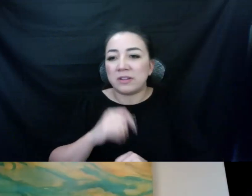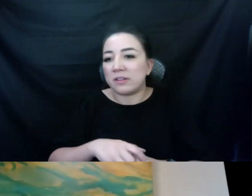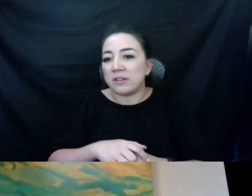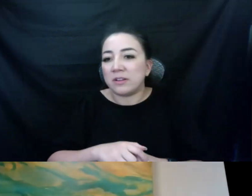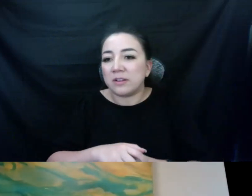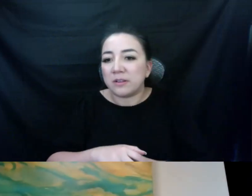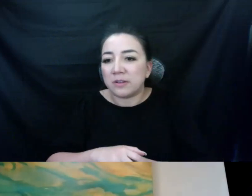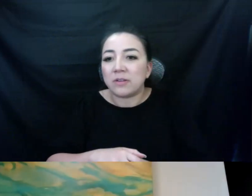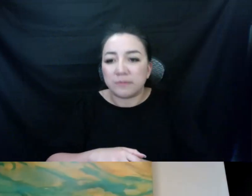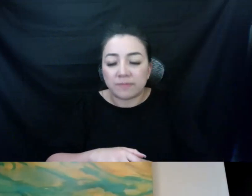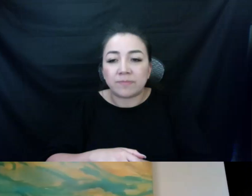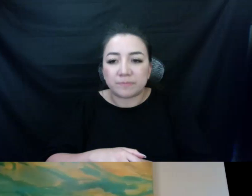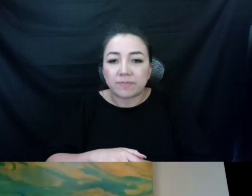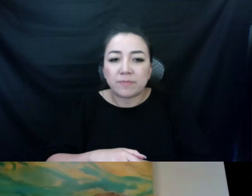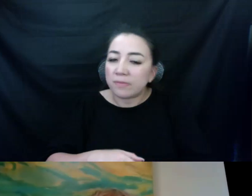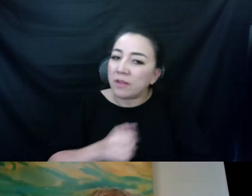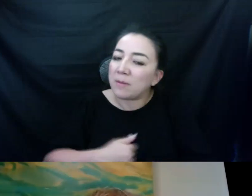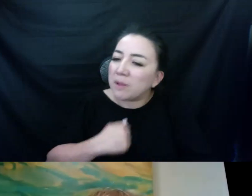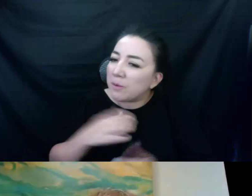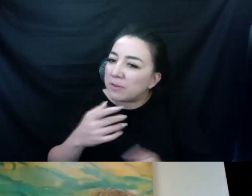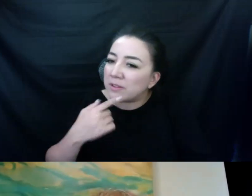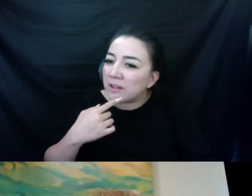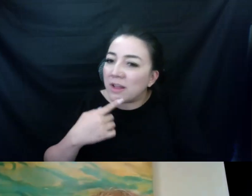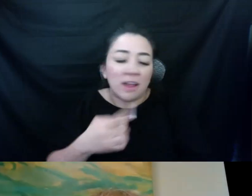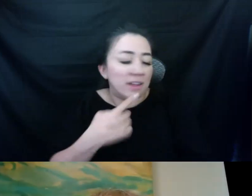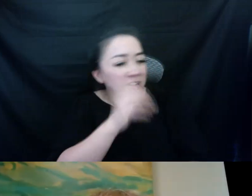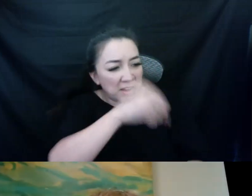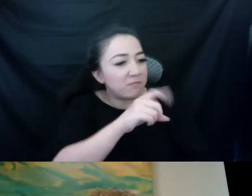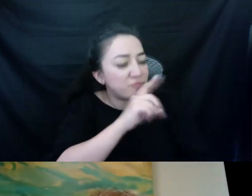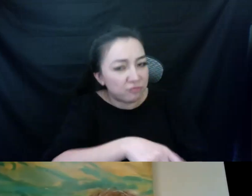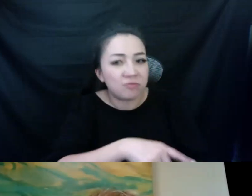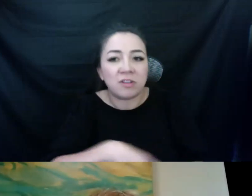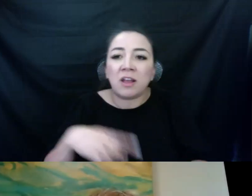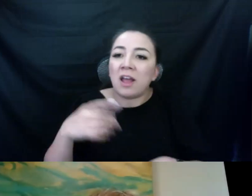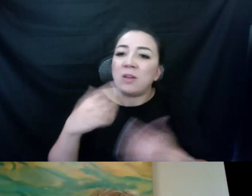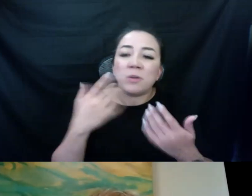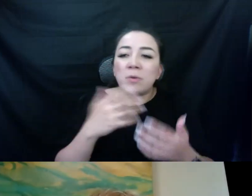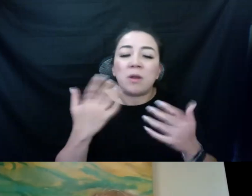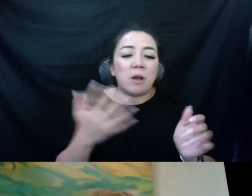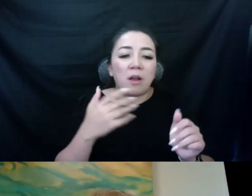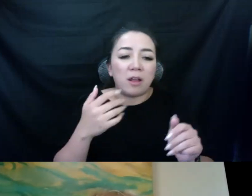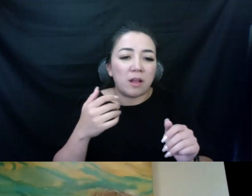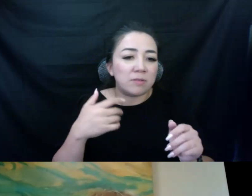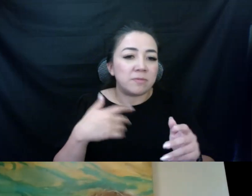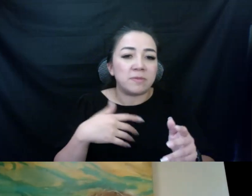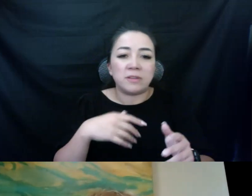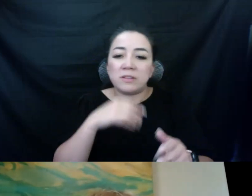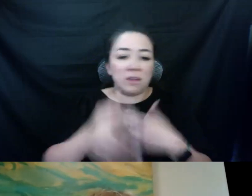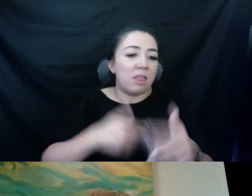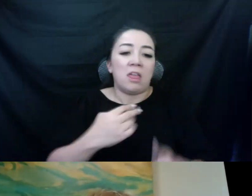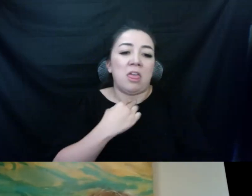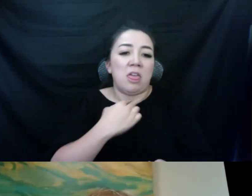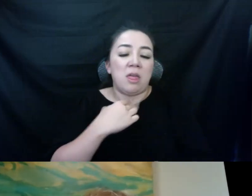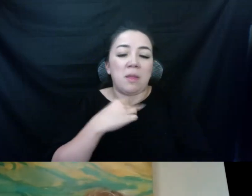Definitely. I'm sorry, I didn't hear what you said. No, So sorry. definitely, yeah, that you don't want that to always get caught up and not moving forward because of